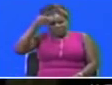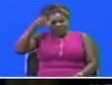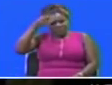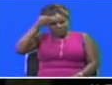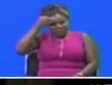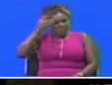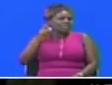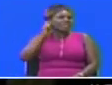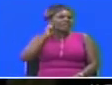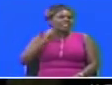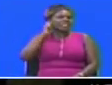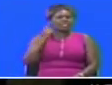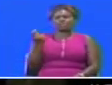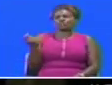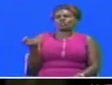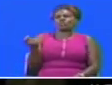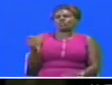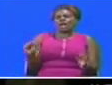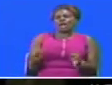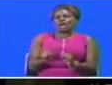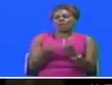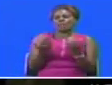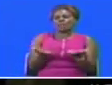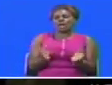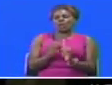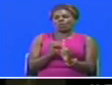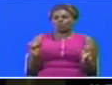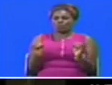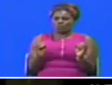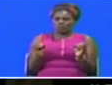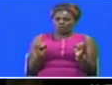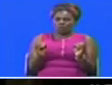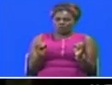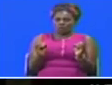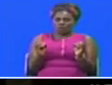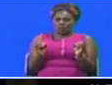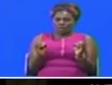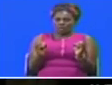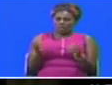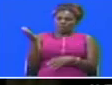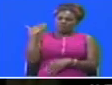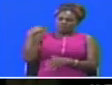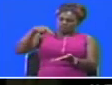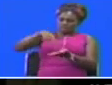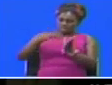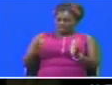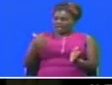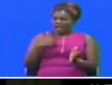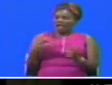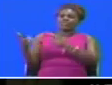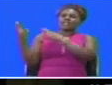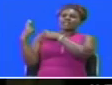that there was nothing much happening in the course of the day, save for the drama. They had been told that as aspirants, they have no mandate